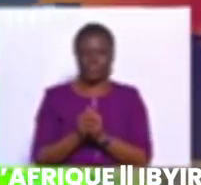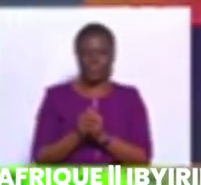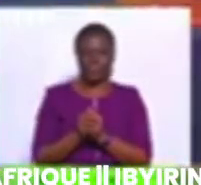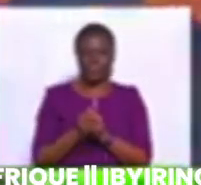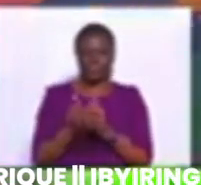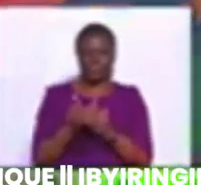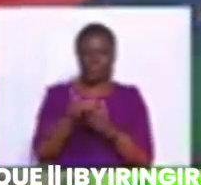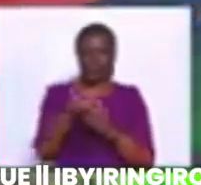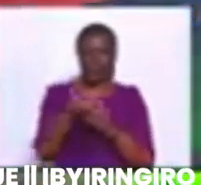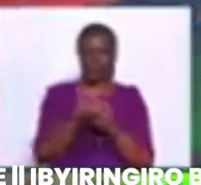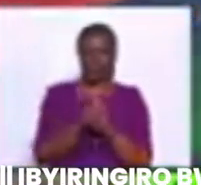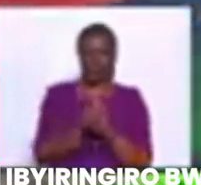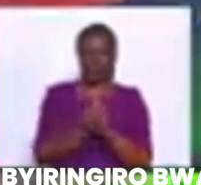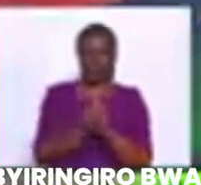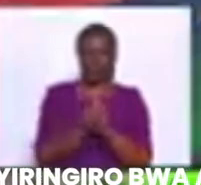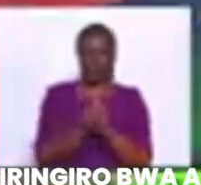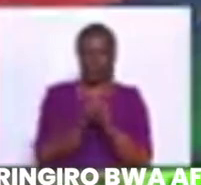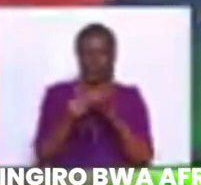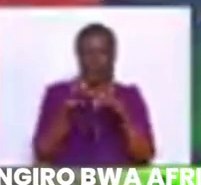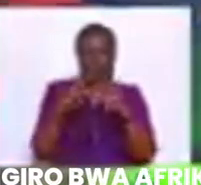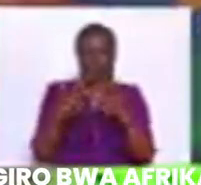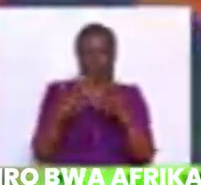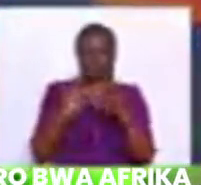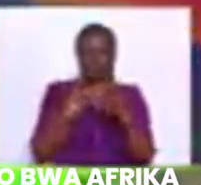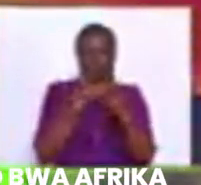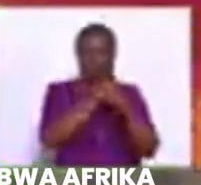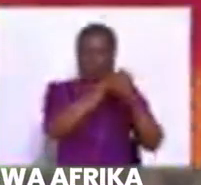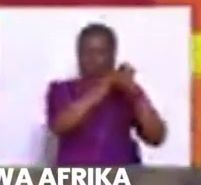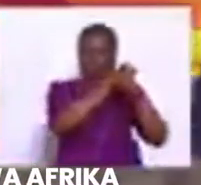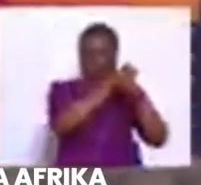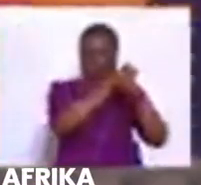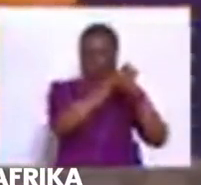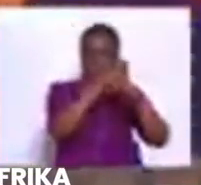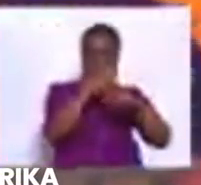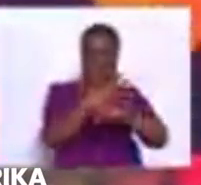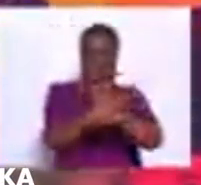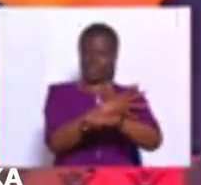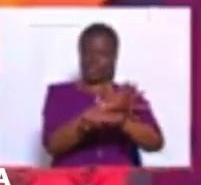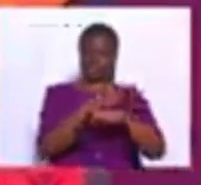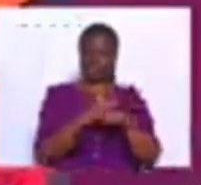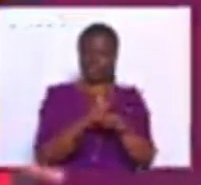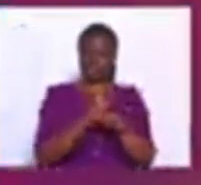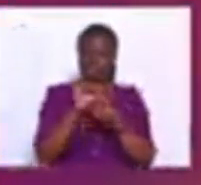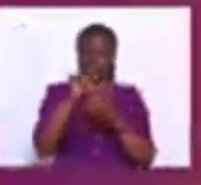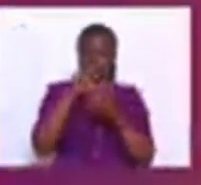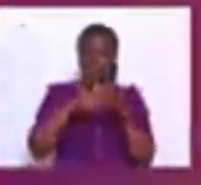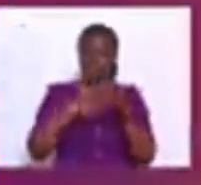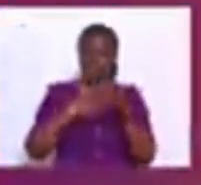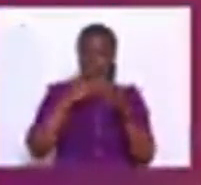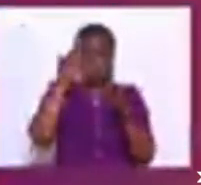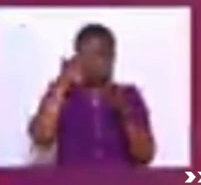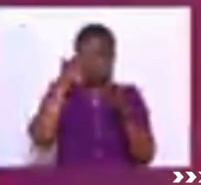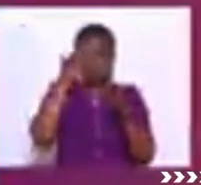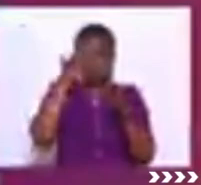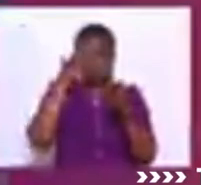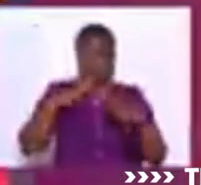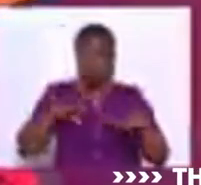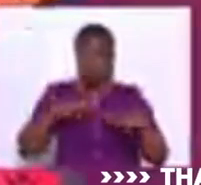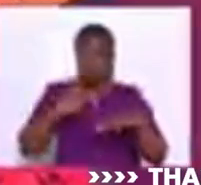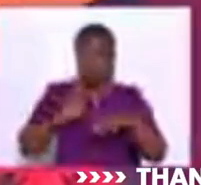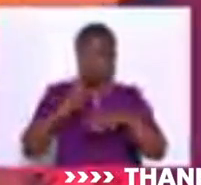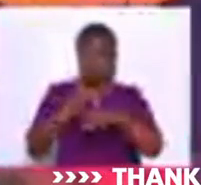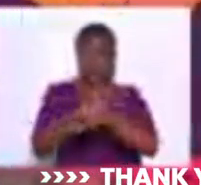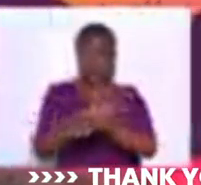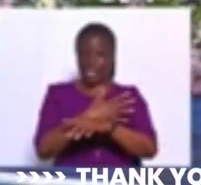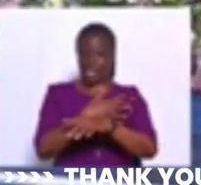on. How do I prevent cancer? That's what we want to know, right? Because you know people who've got cancer,